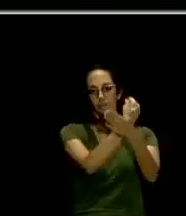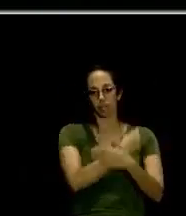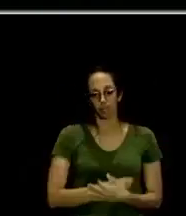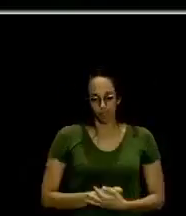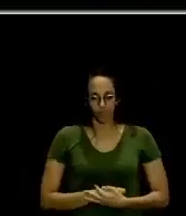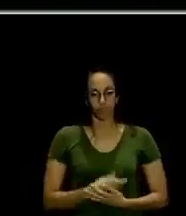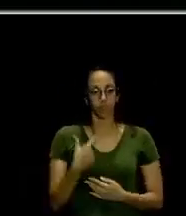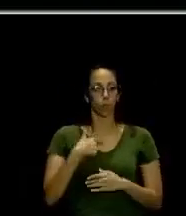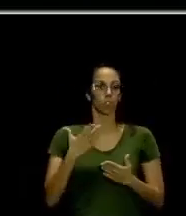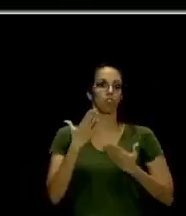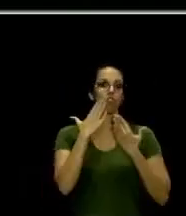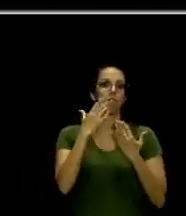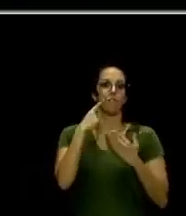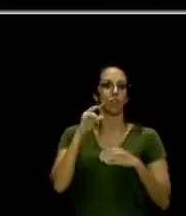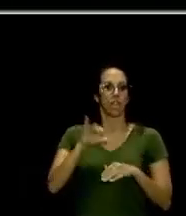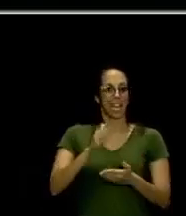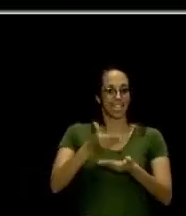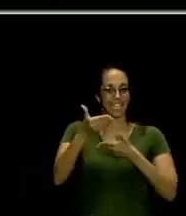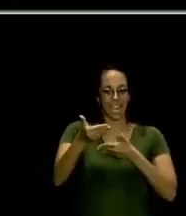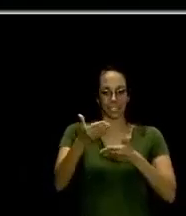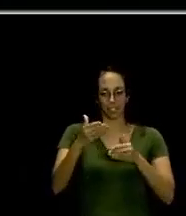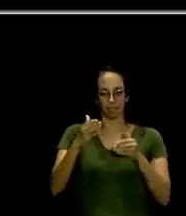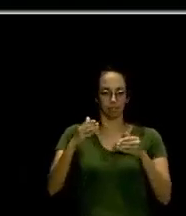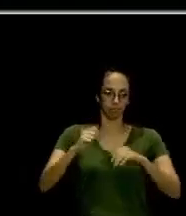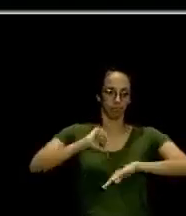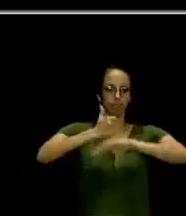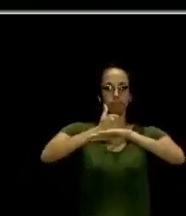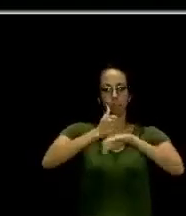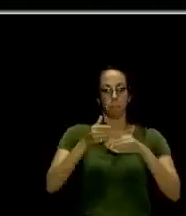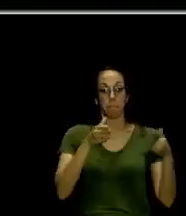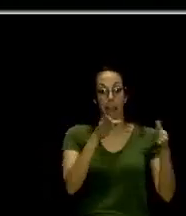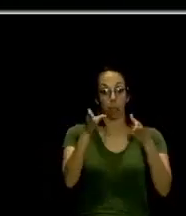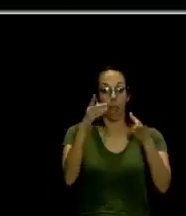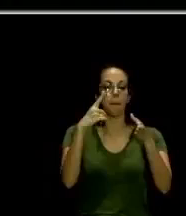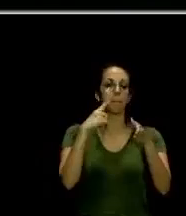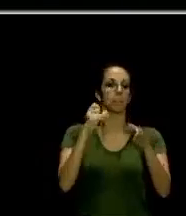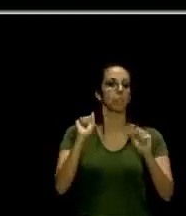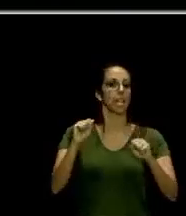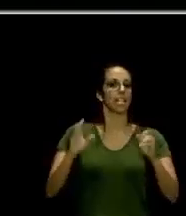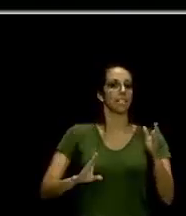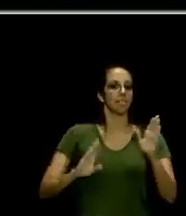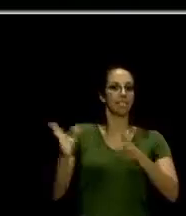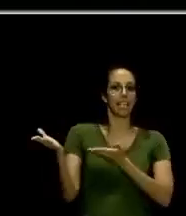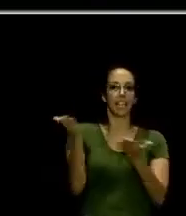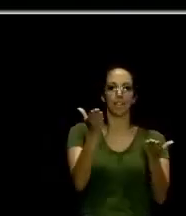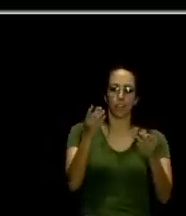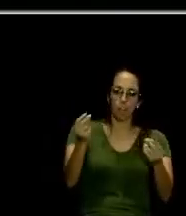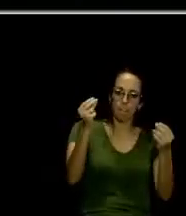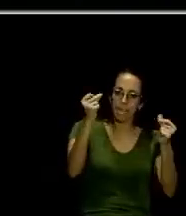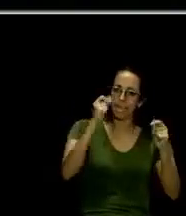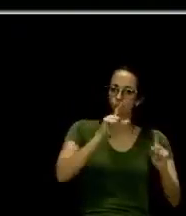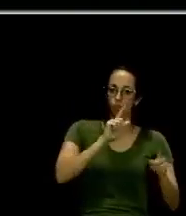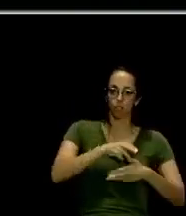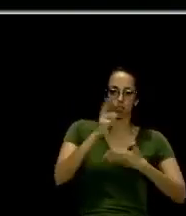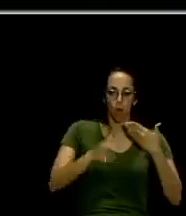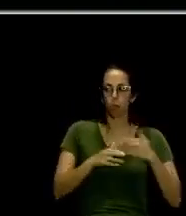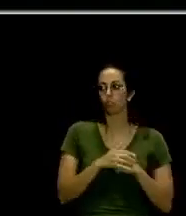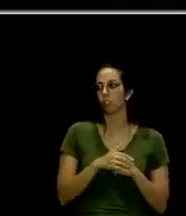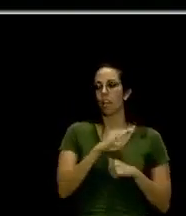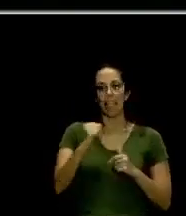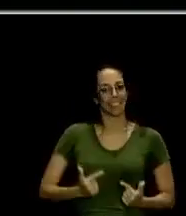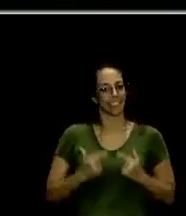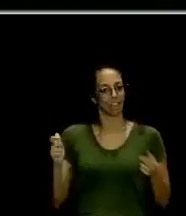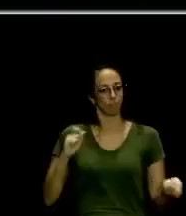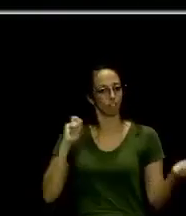for this pathway because it has provided a proven ability to deliver immediate results and life-changing